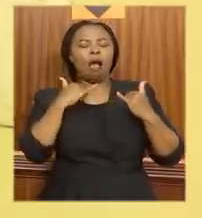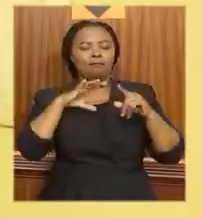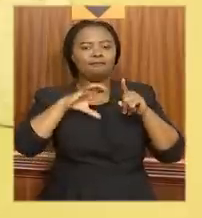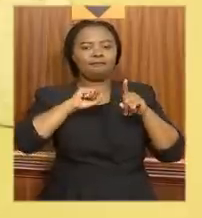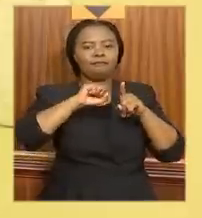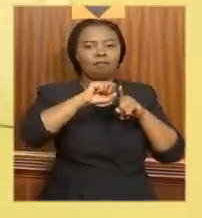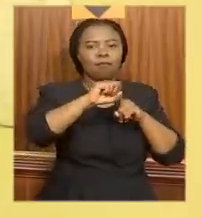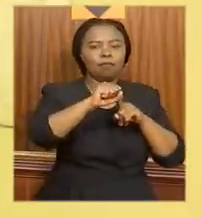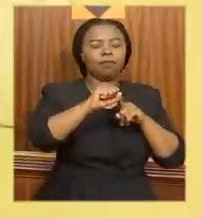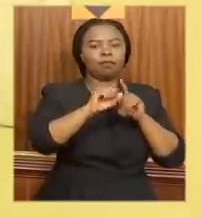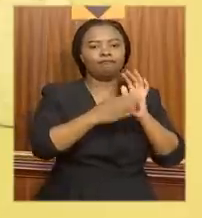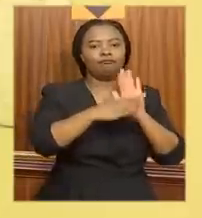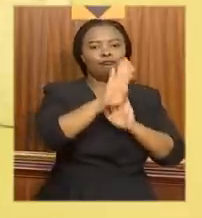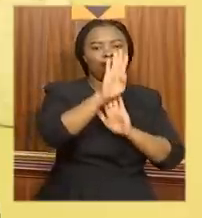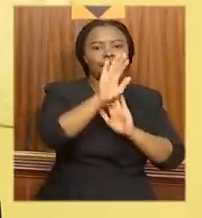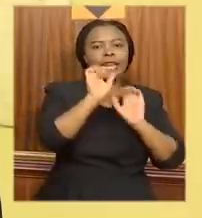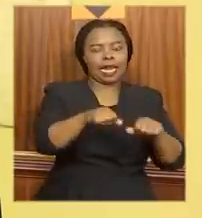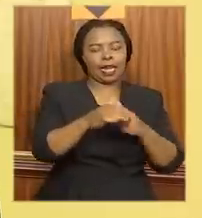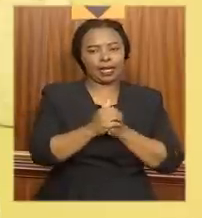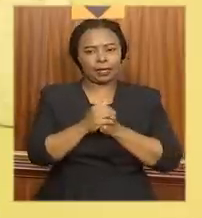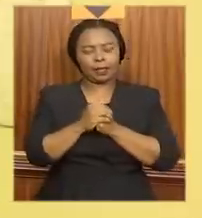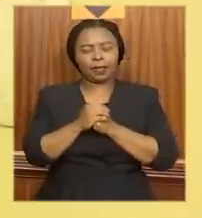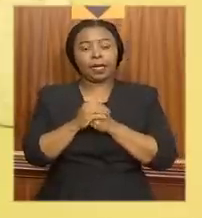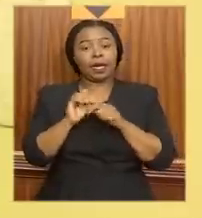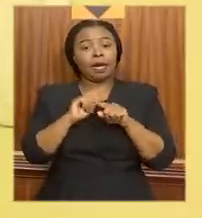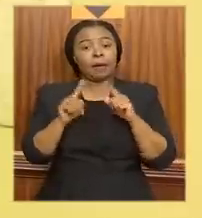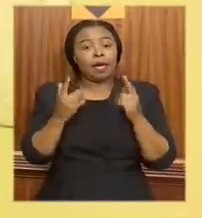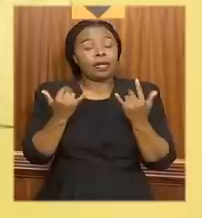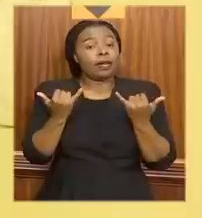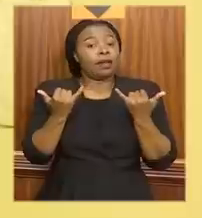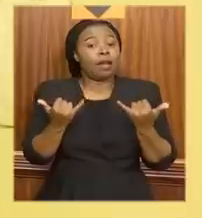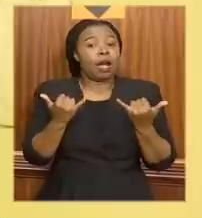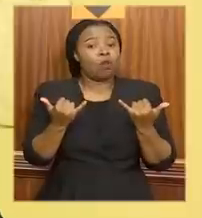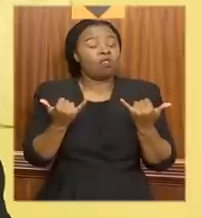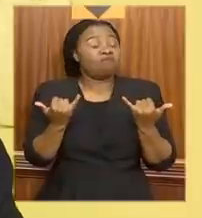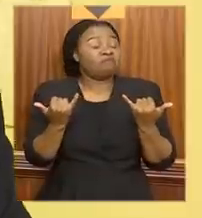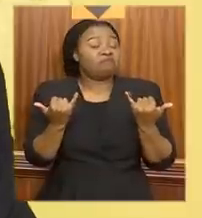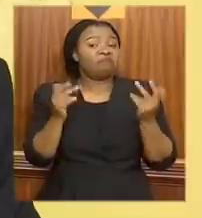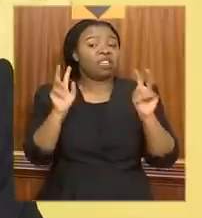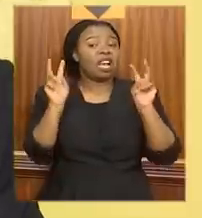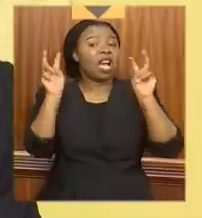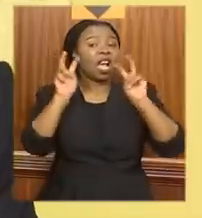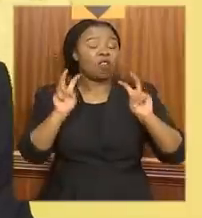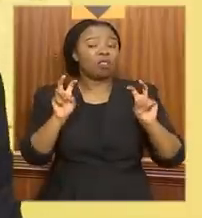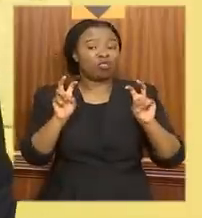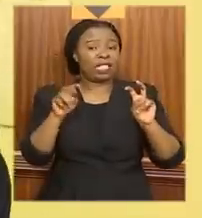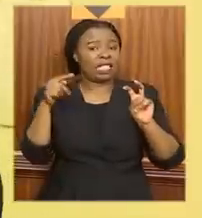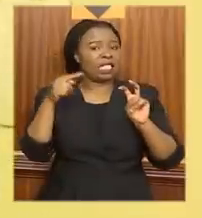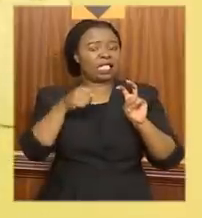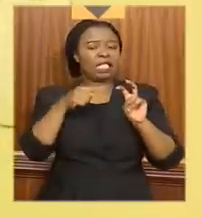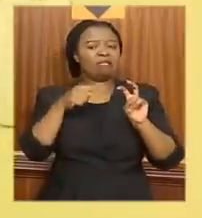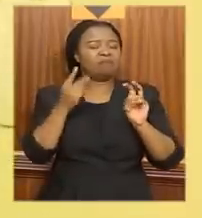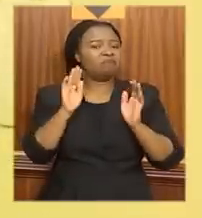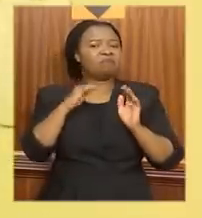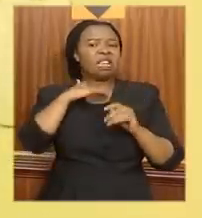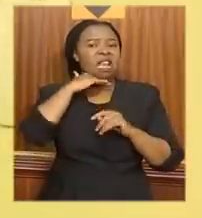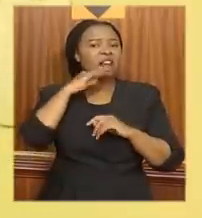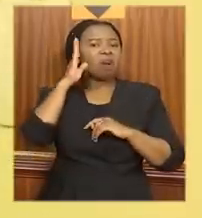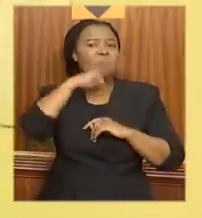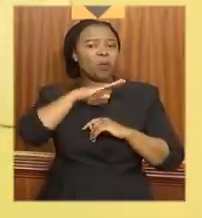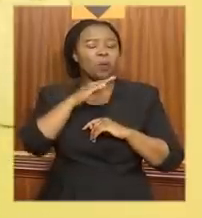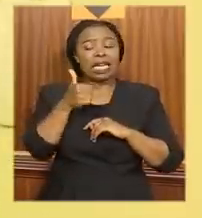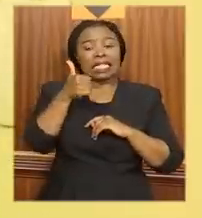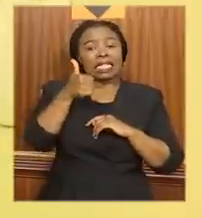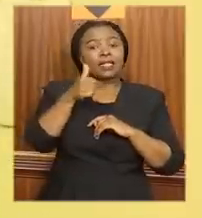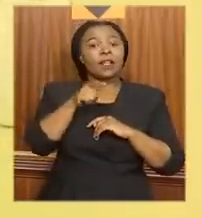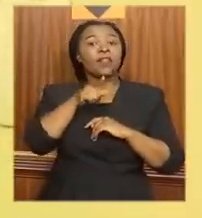However, as things stand, we are still faced with an electricity shortage of up to 6,000